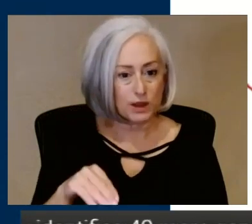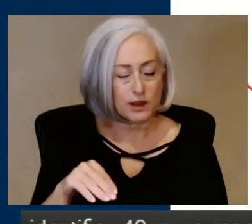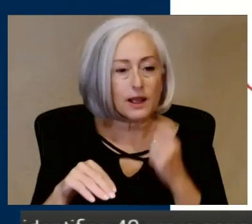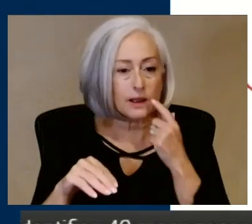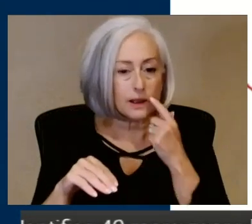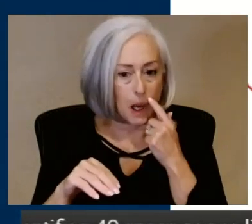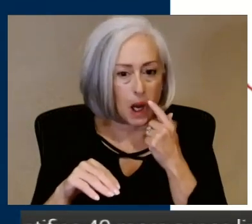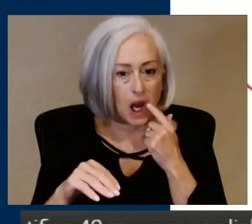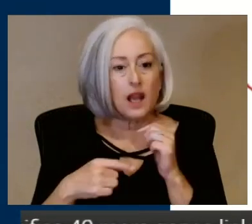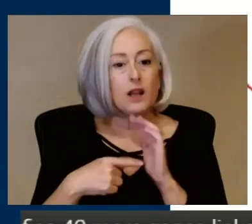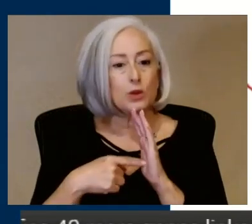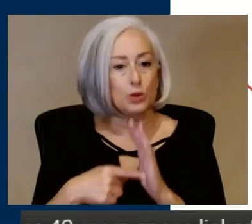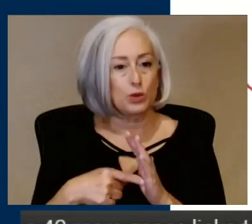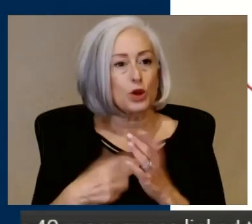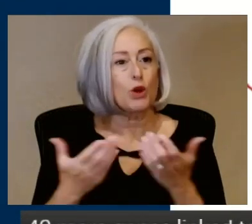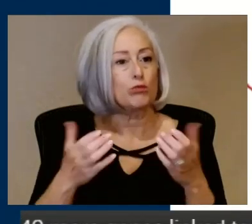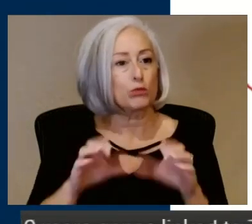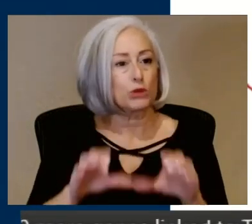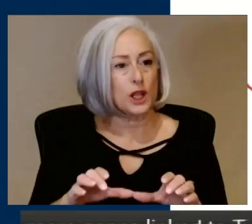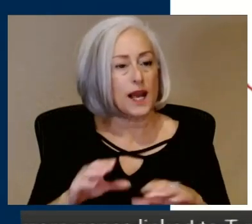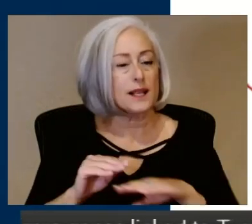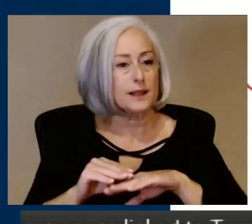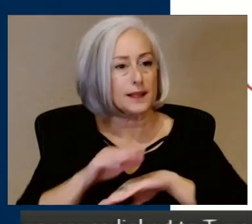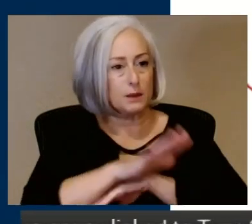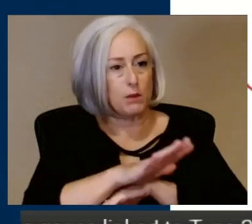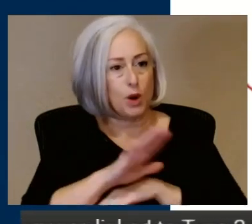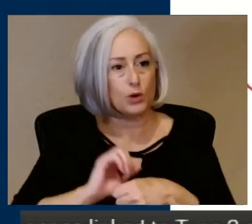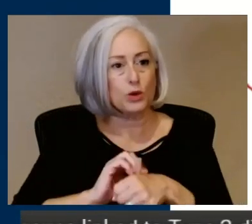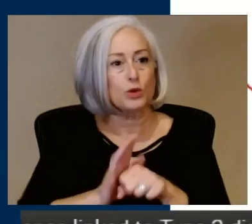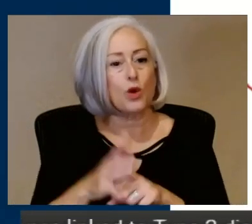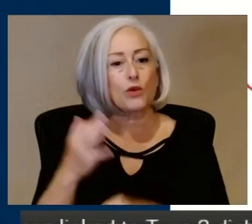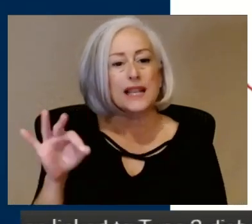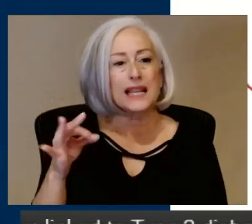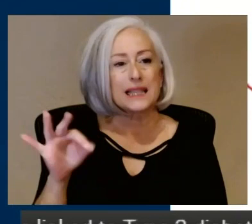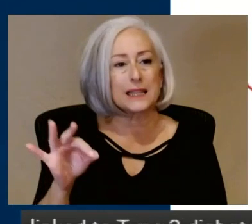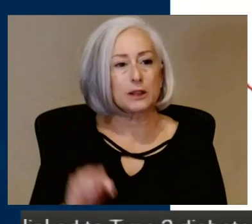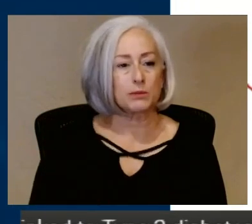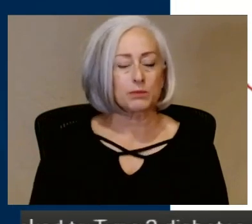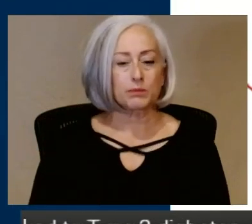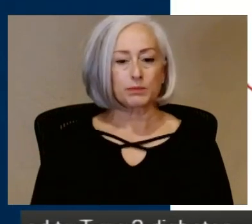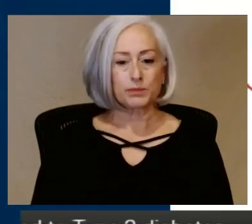that you could be exposed to COVID-19. Talk to us a little bit about that.